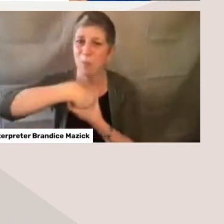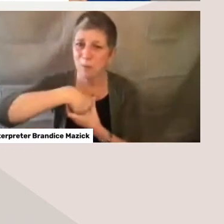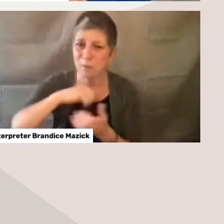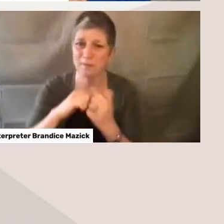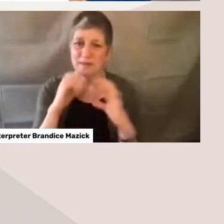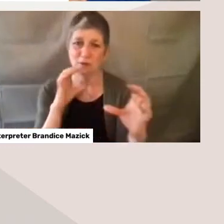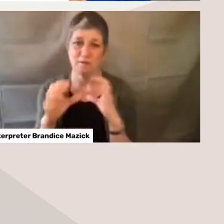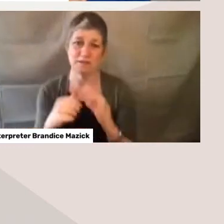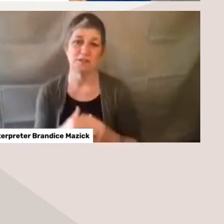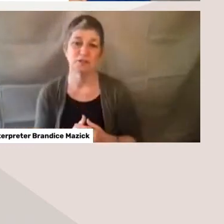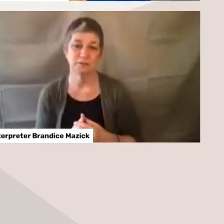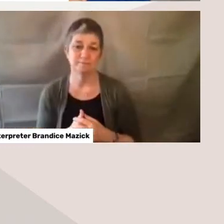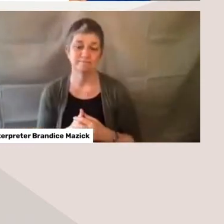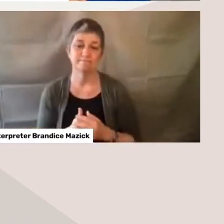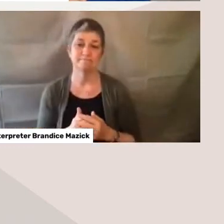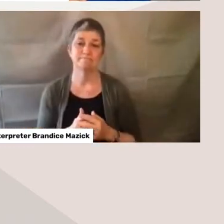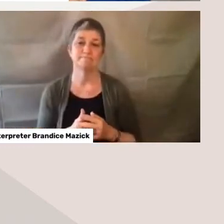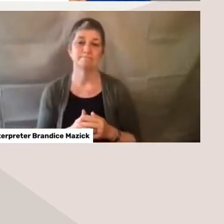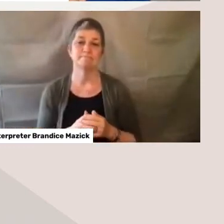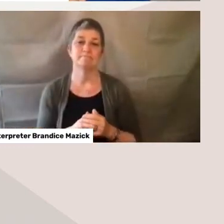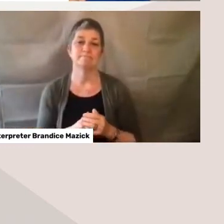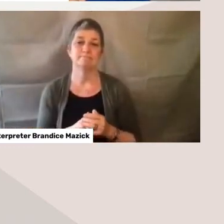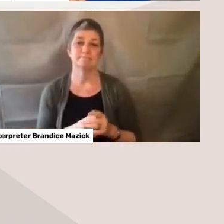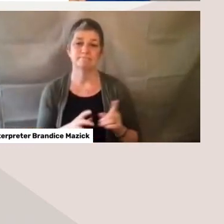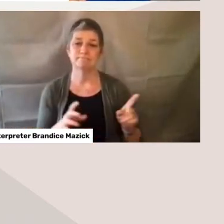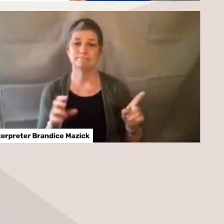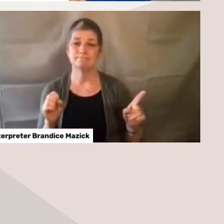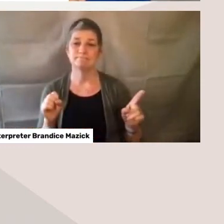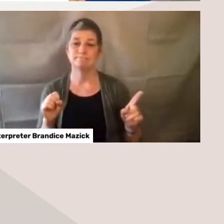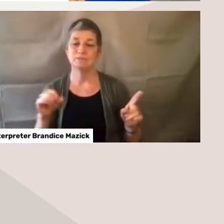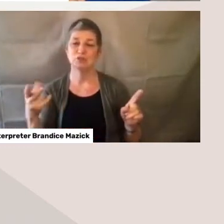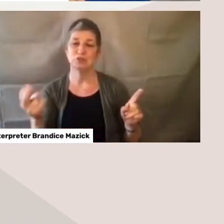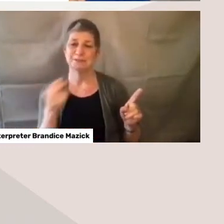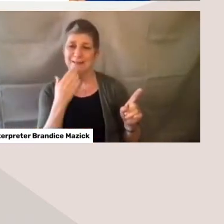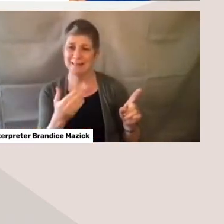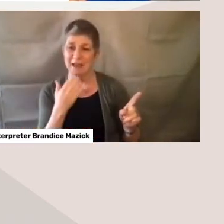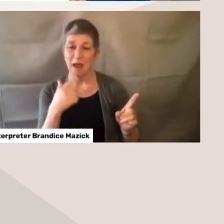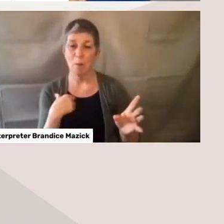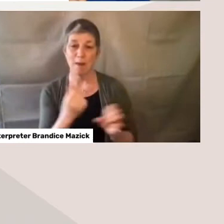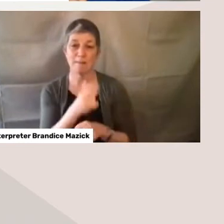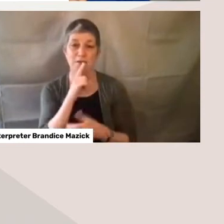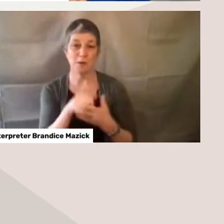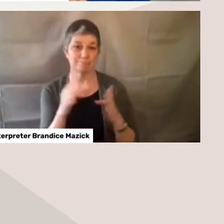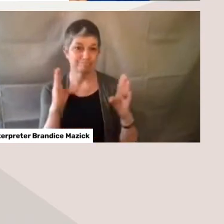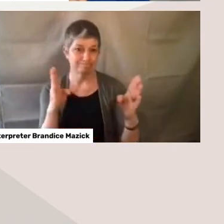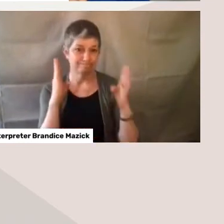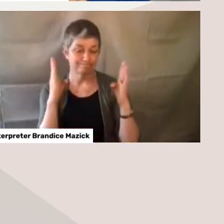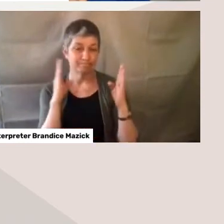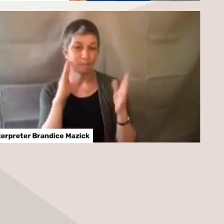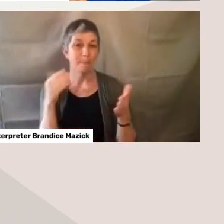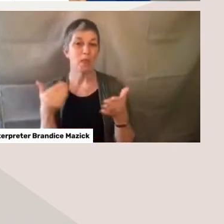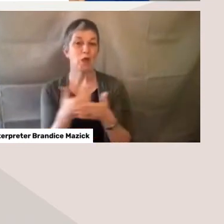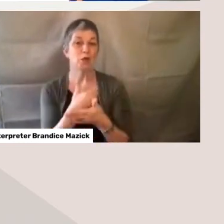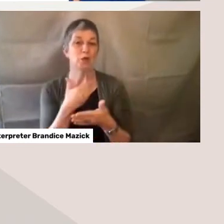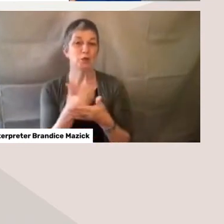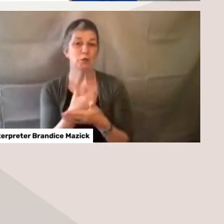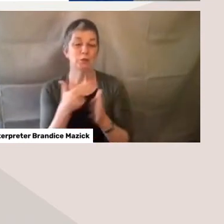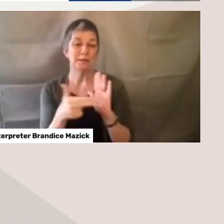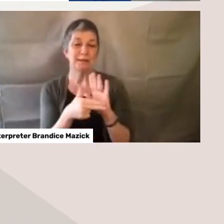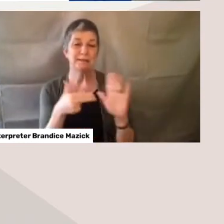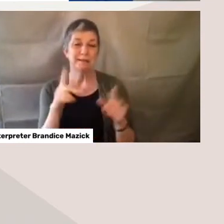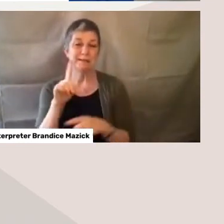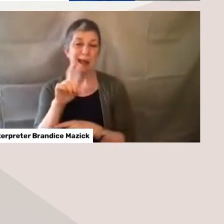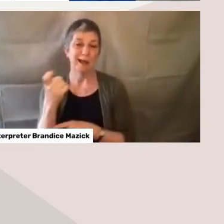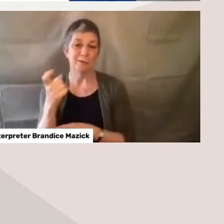conversations. Thank you. I want to make sure I'm very attentive to the newly diagnosed women